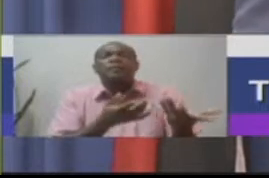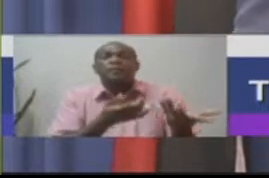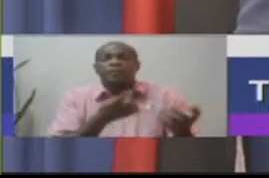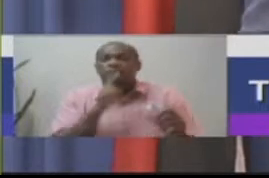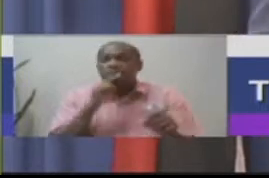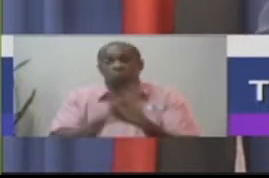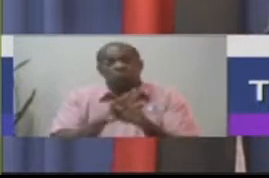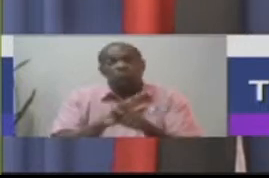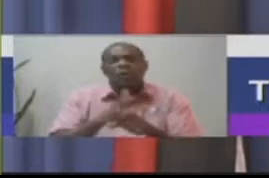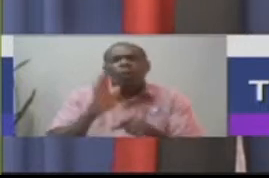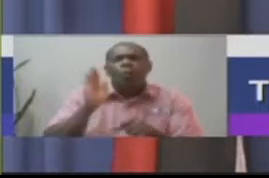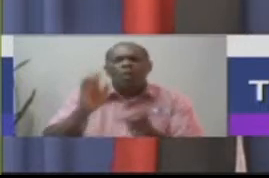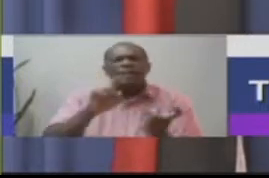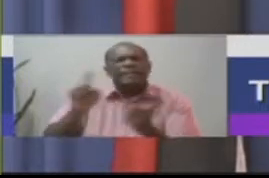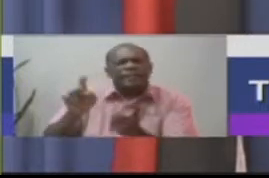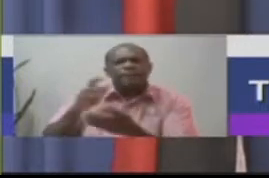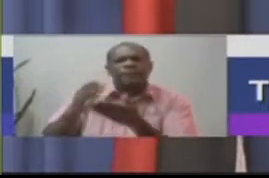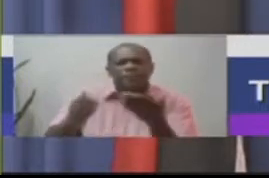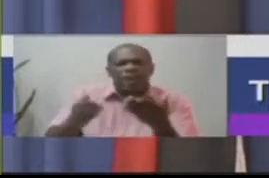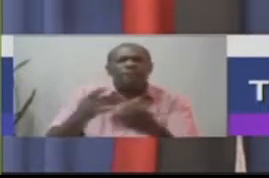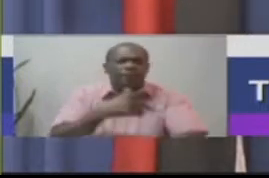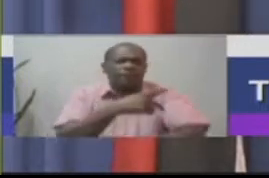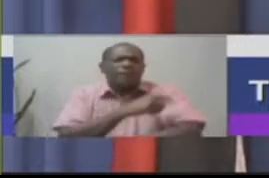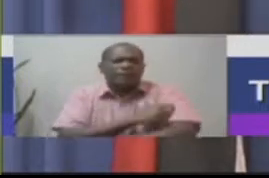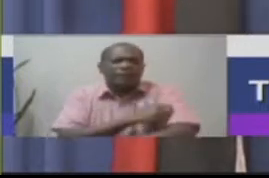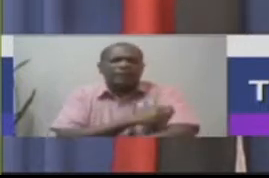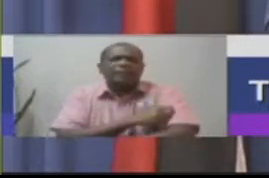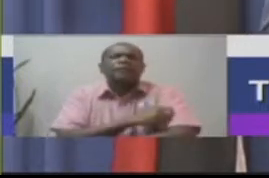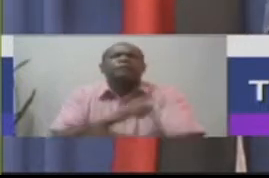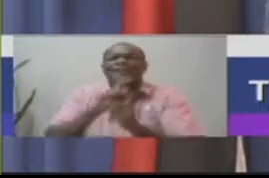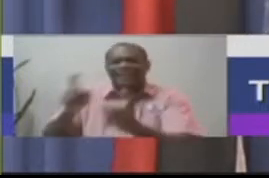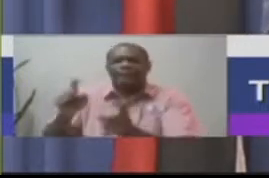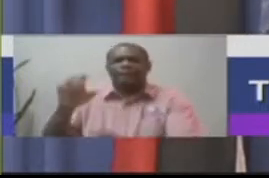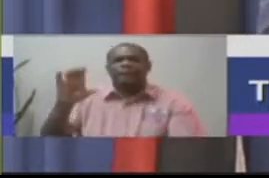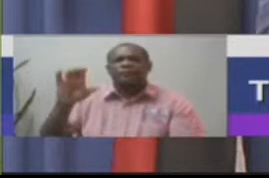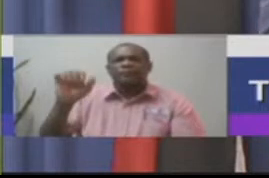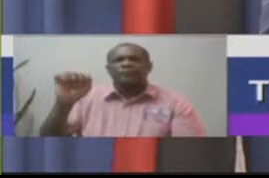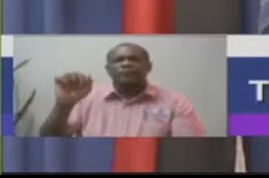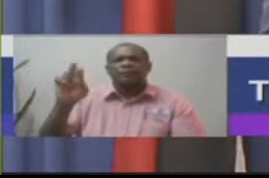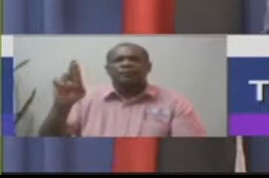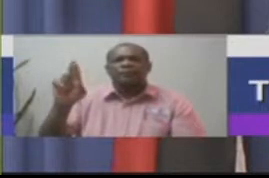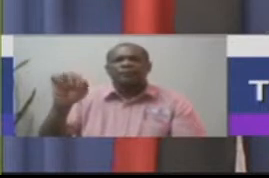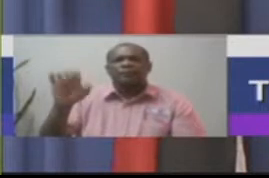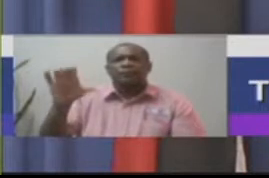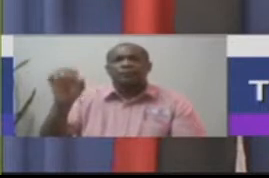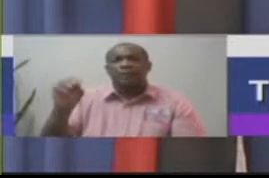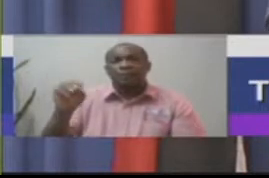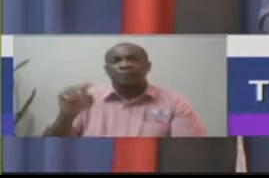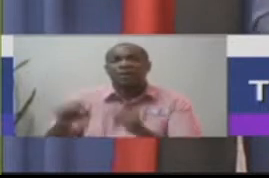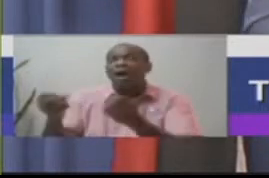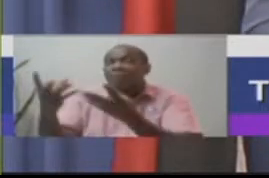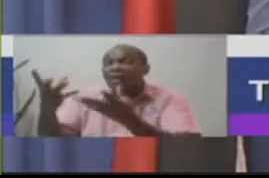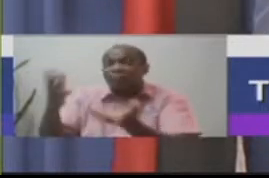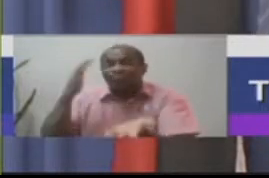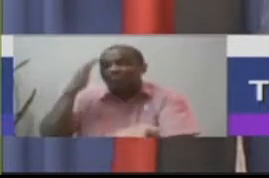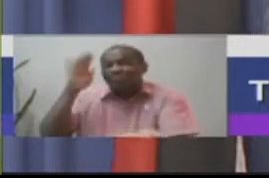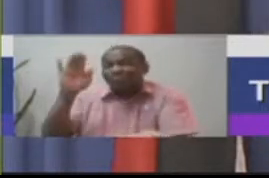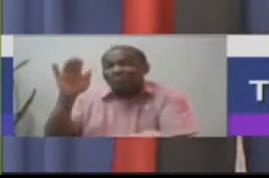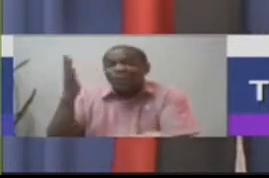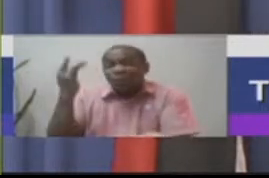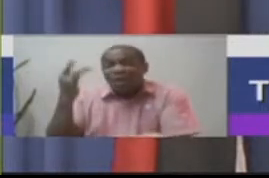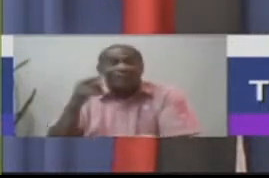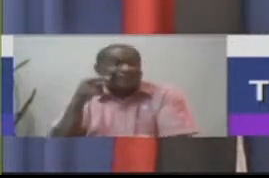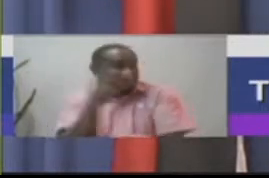That what that some means, we don't know yet, because they have their hands full of their own virus problems right now. But because they are a large